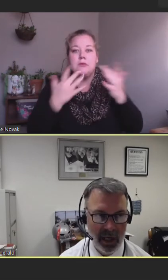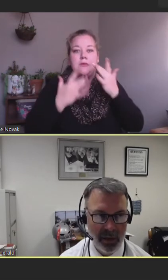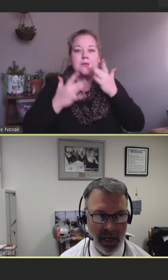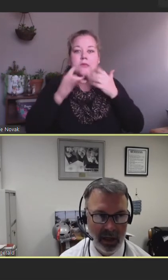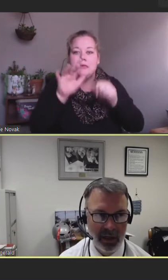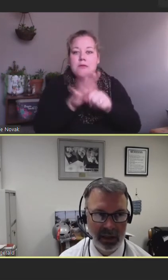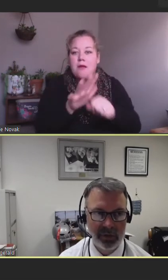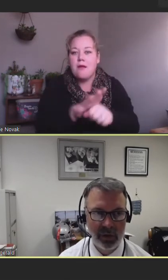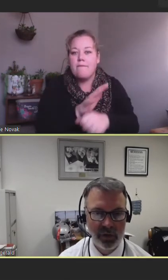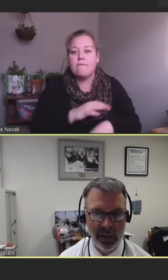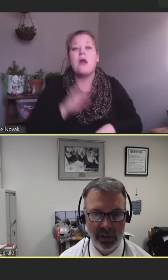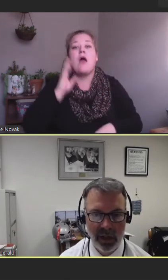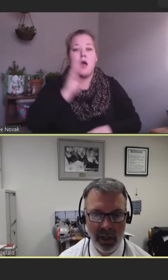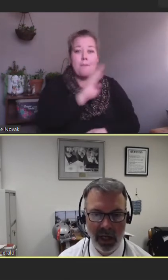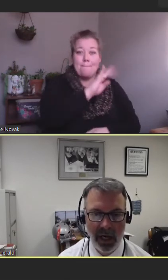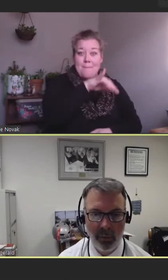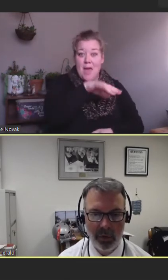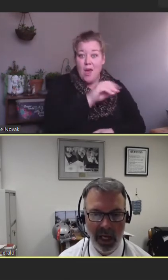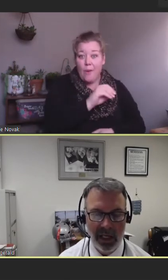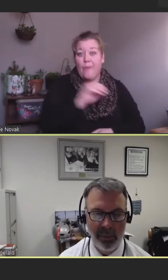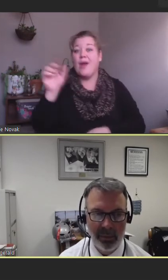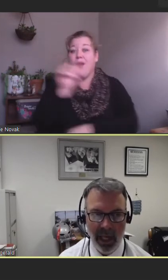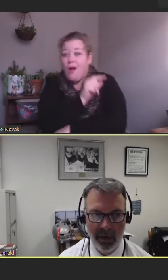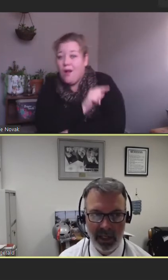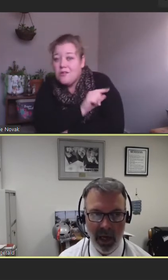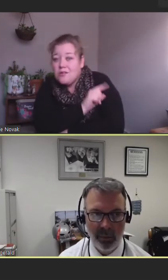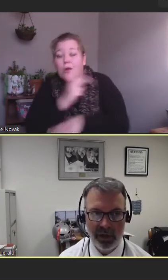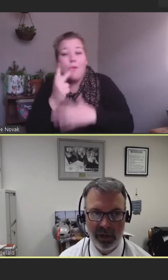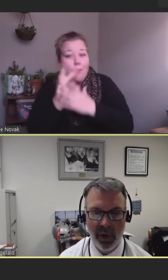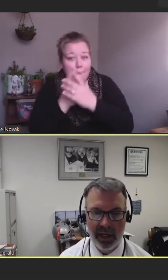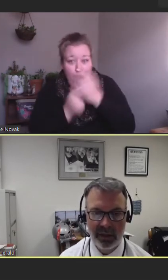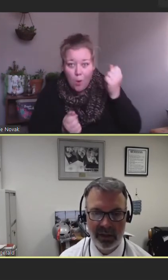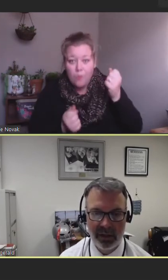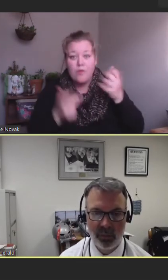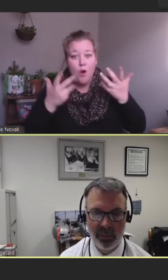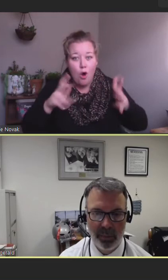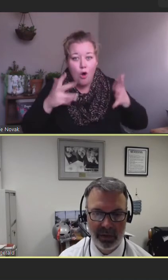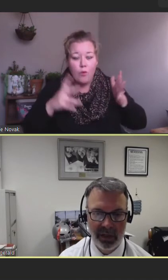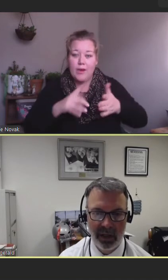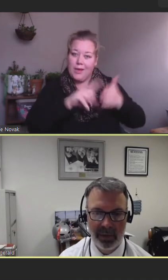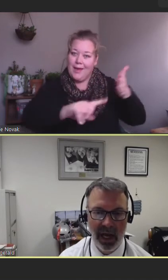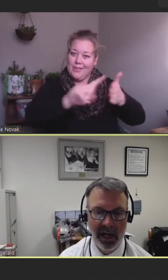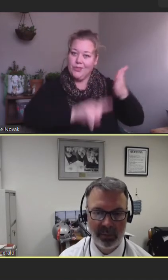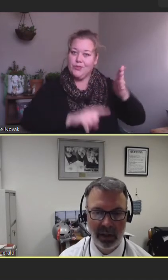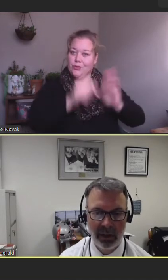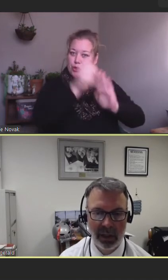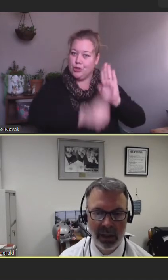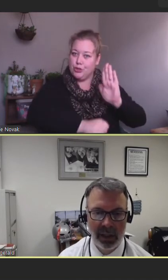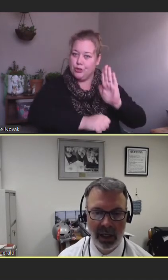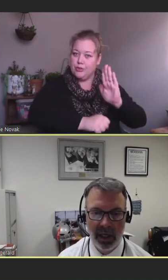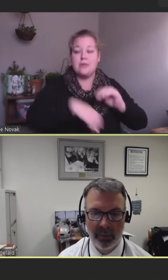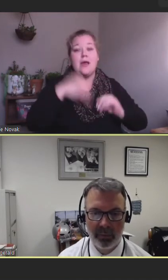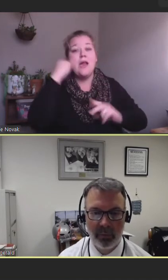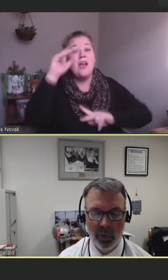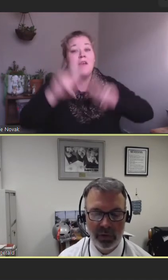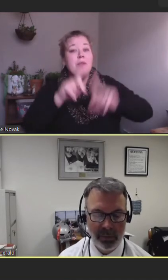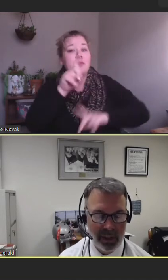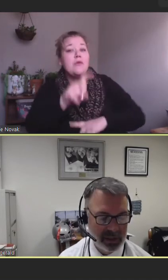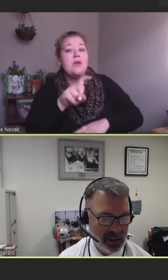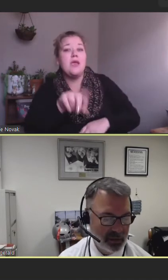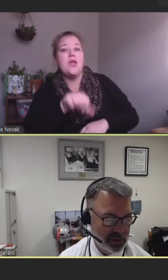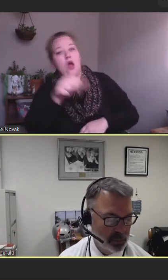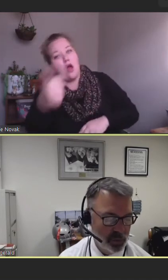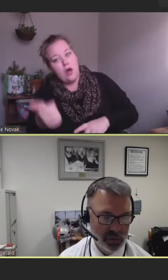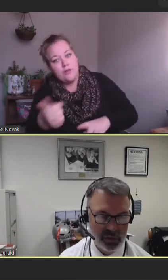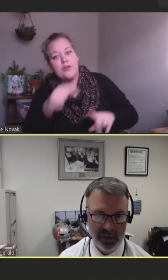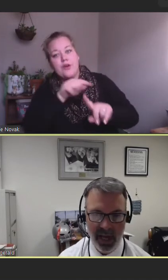Gunderson, cut back on elective surgeries. We're taking people out of the outpatient practices and repurposing them to hospital, mostly because